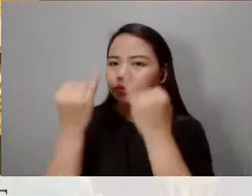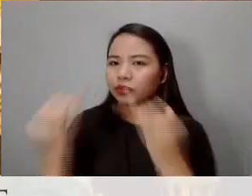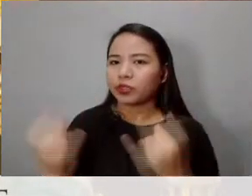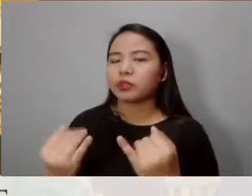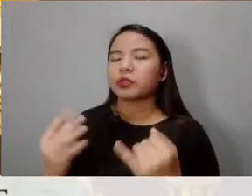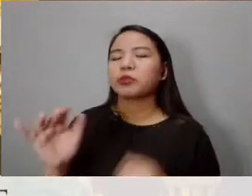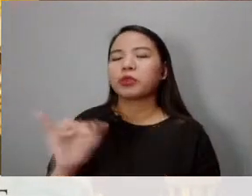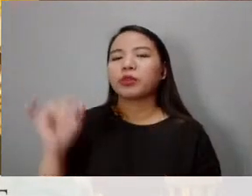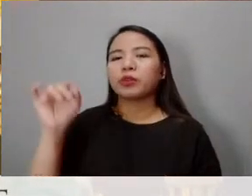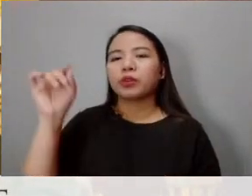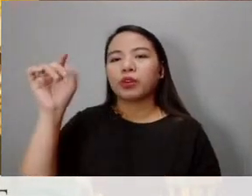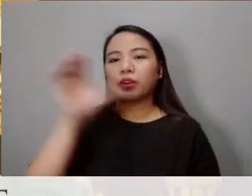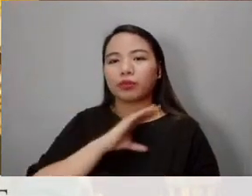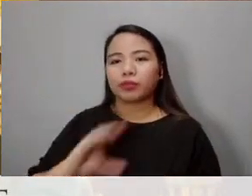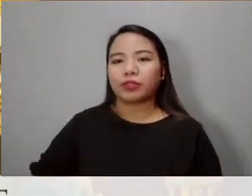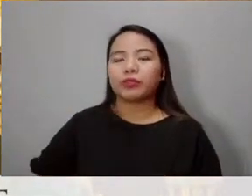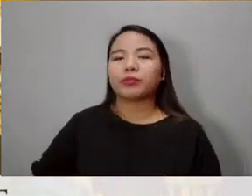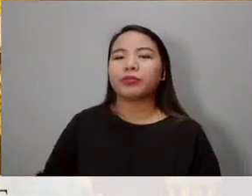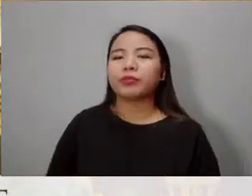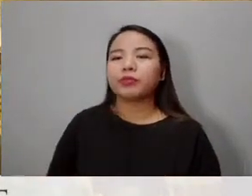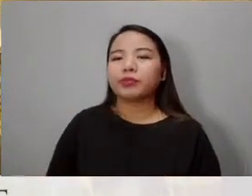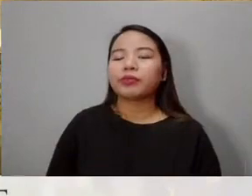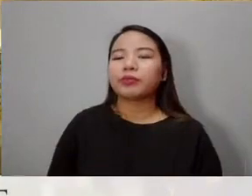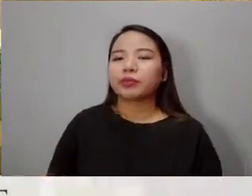teacher. Maraming salamat po.